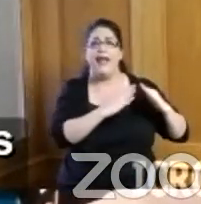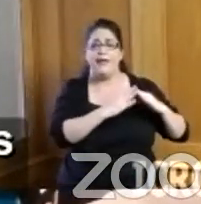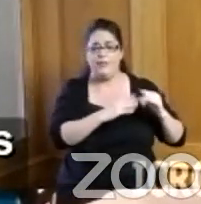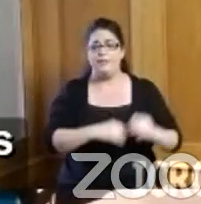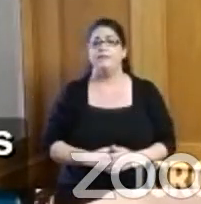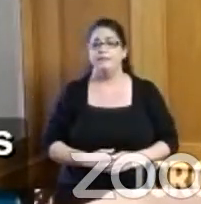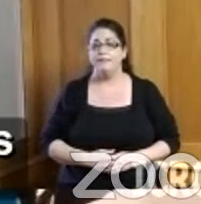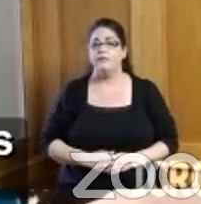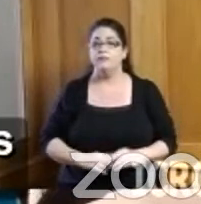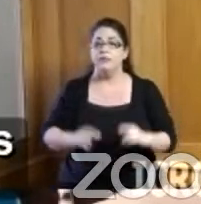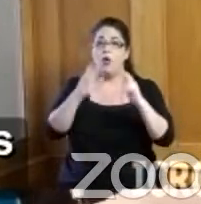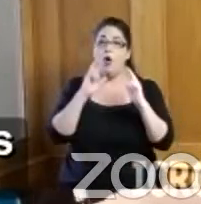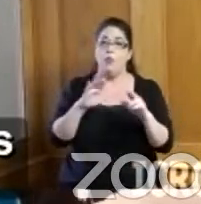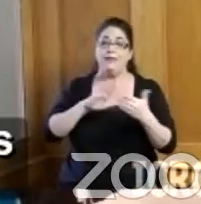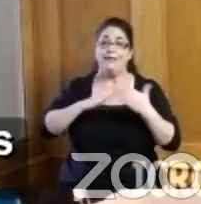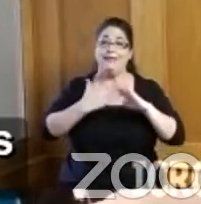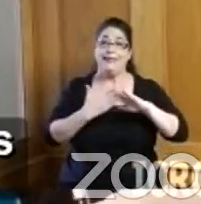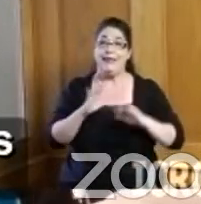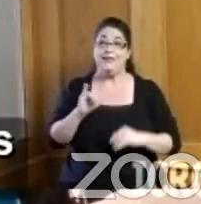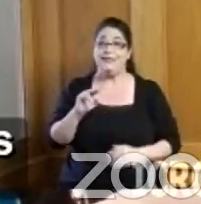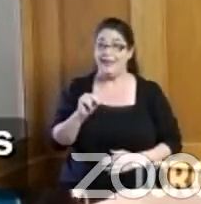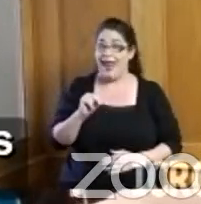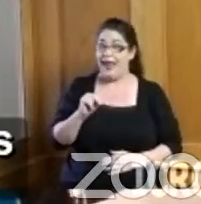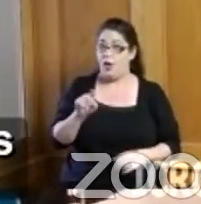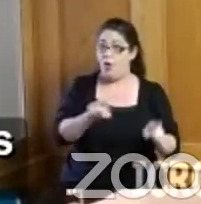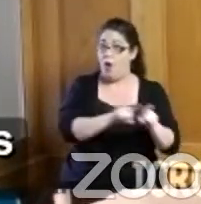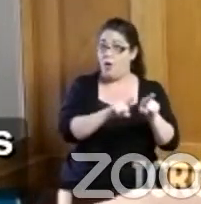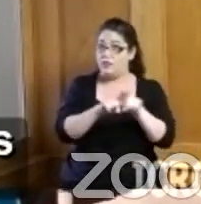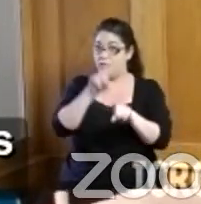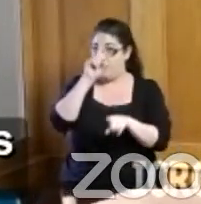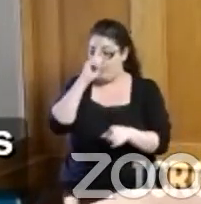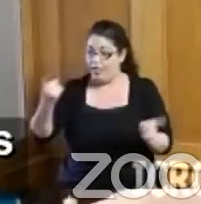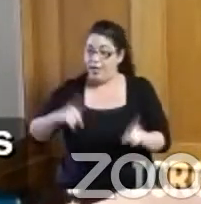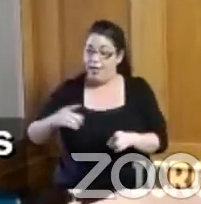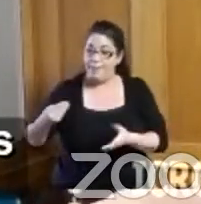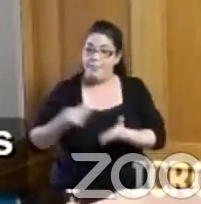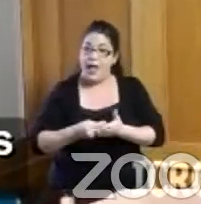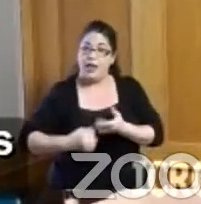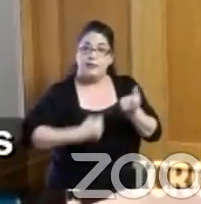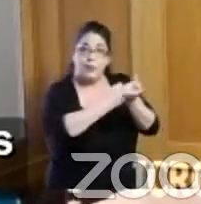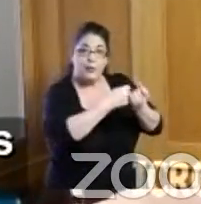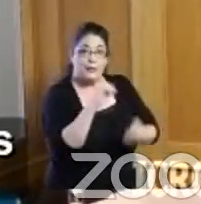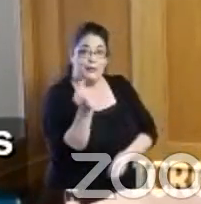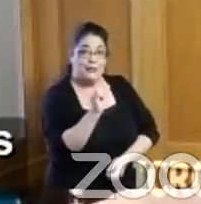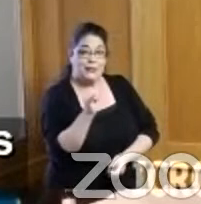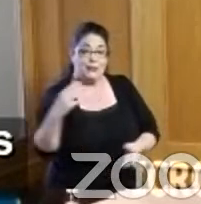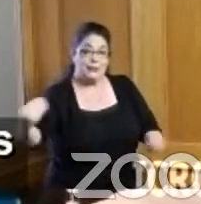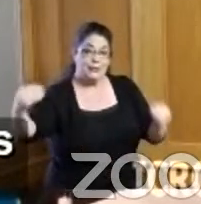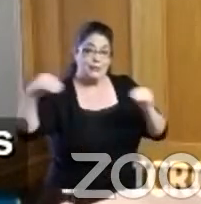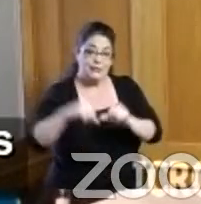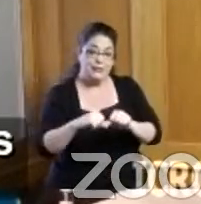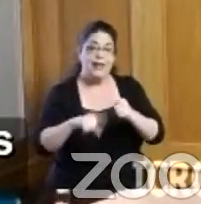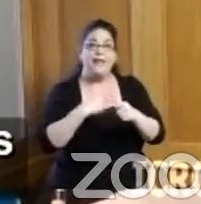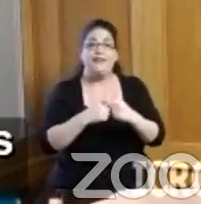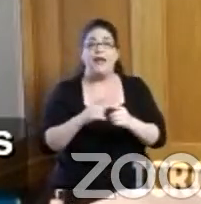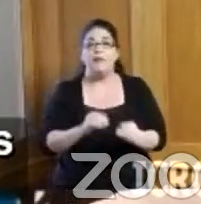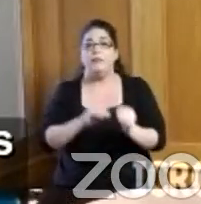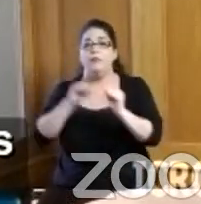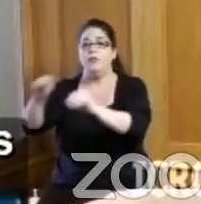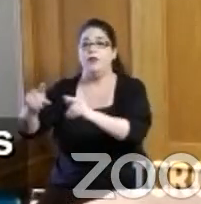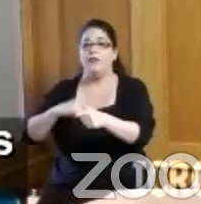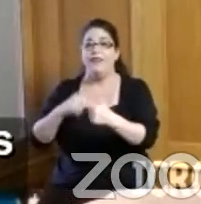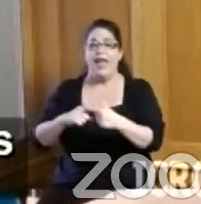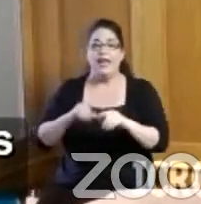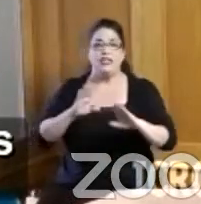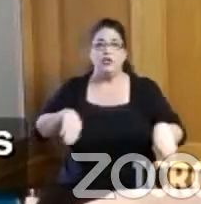certainly hopeful that the city of Cincinnati will also put some money toward this so we can get this done and our children don't have